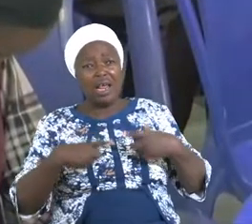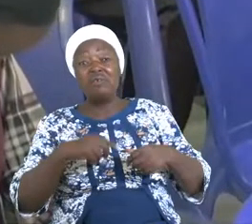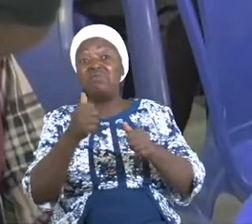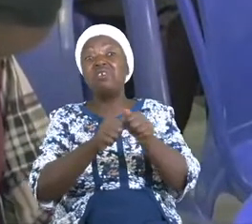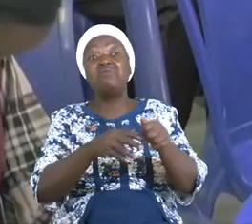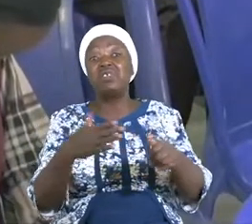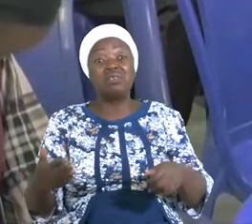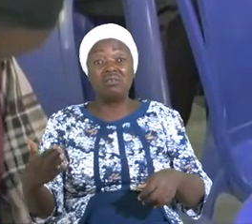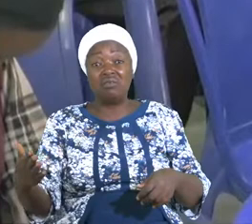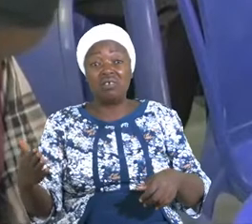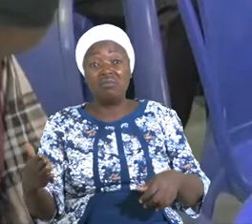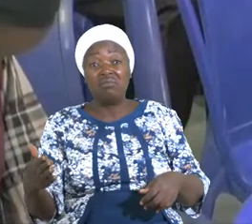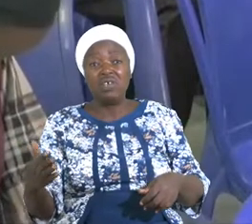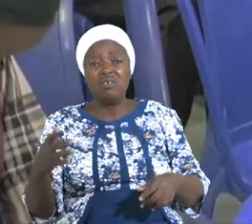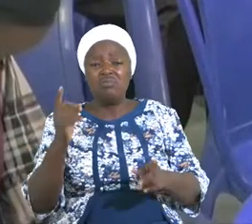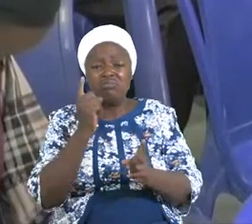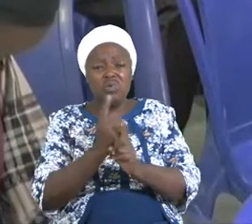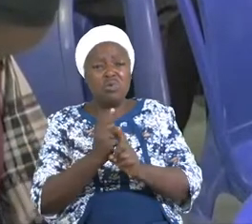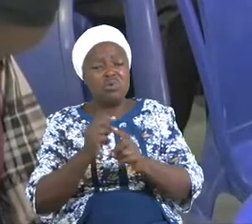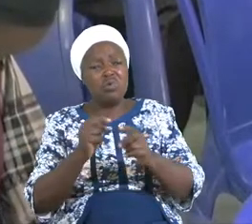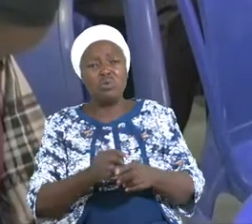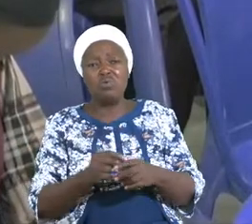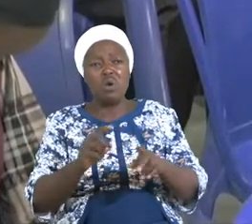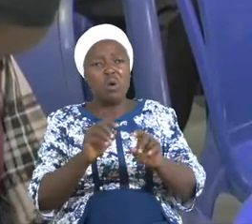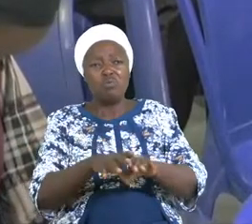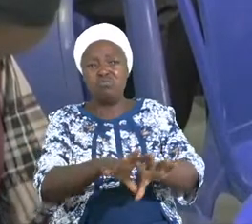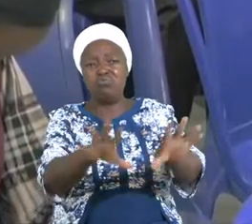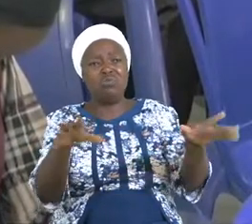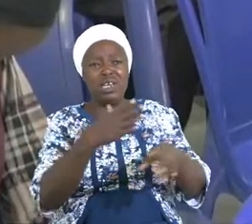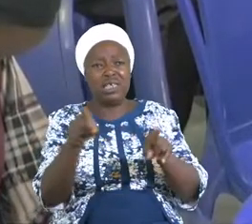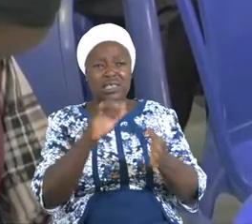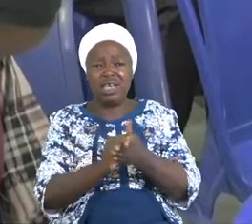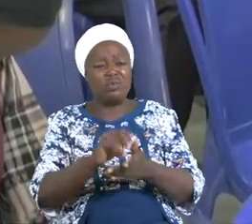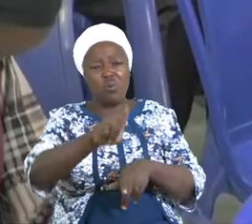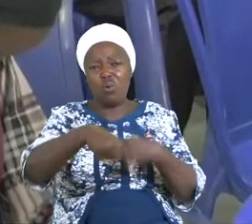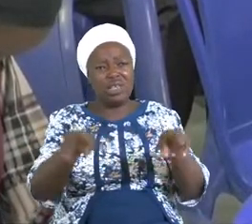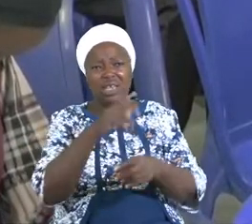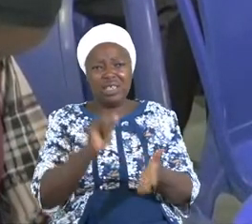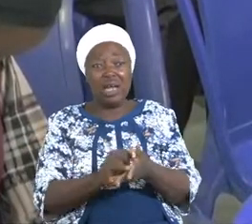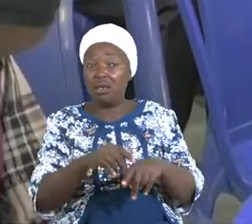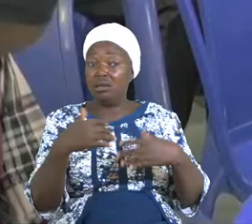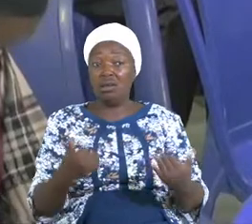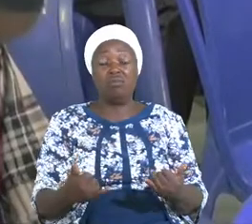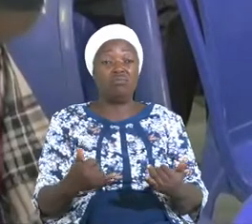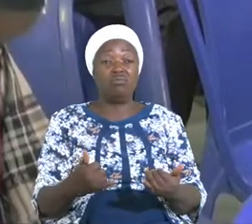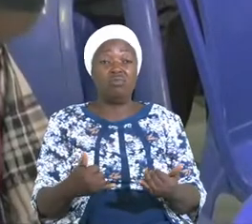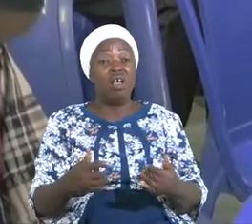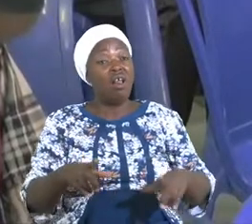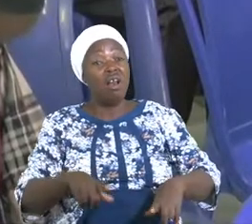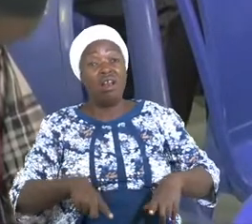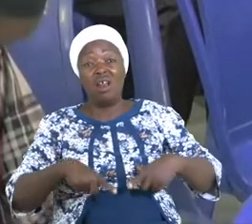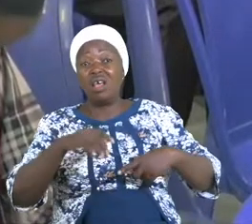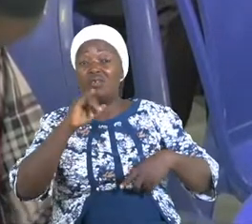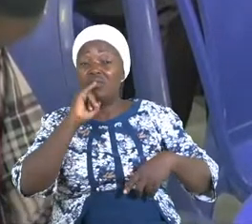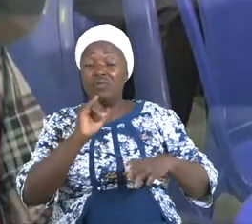everything just flowed away. And now life is dreary, and life